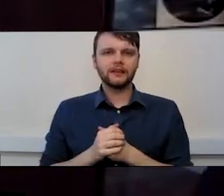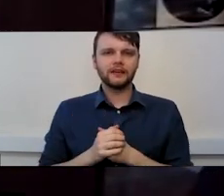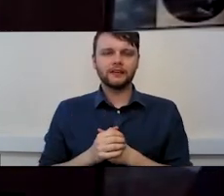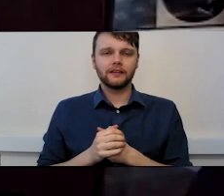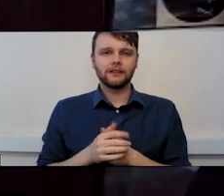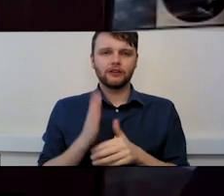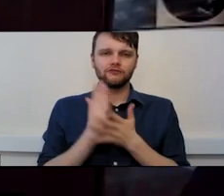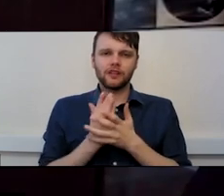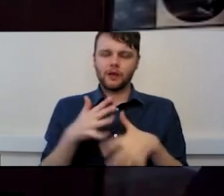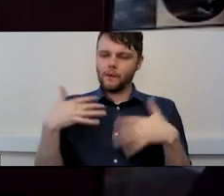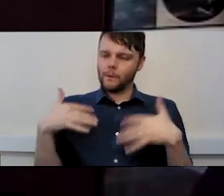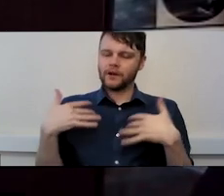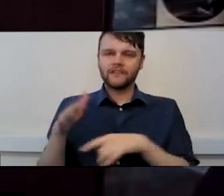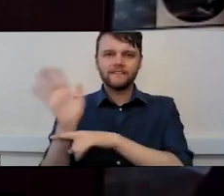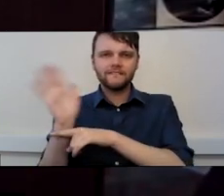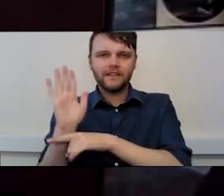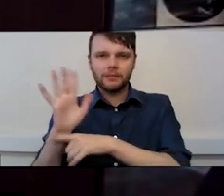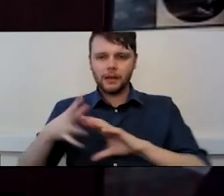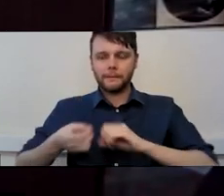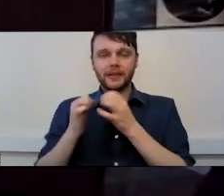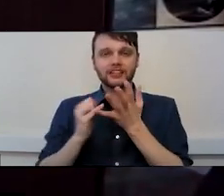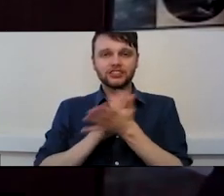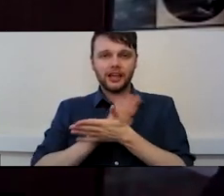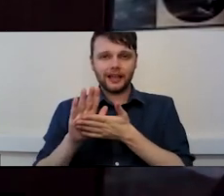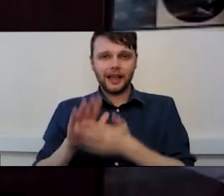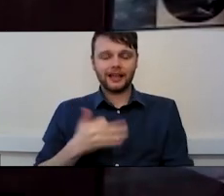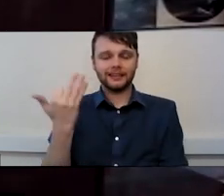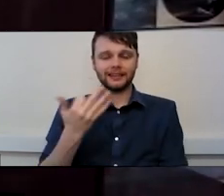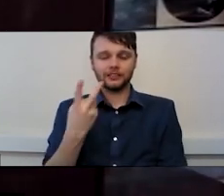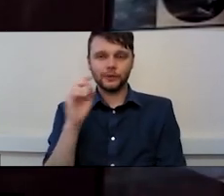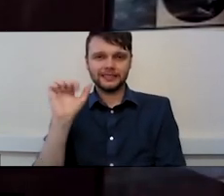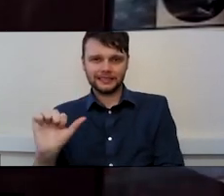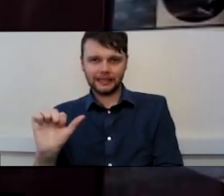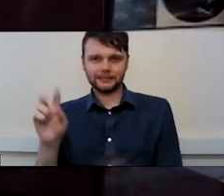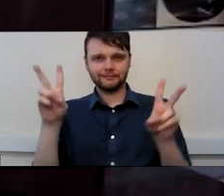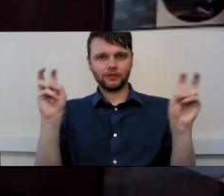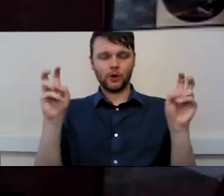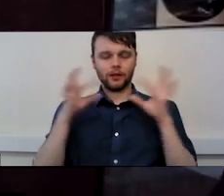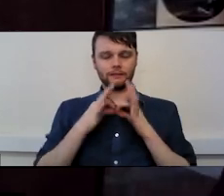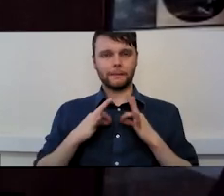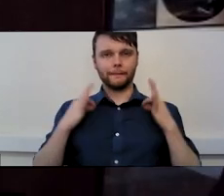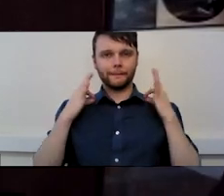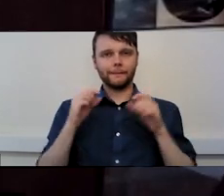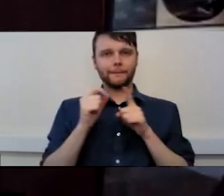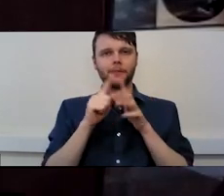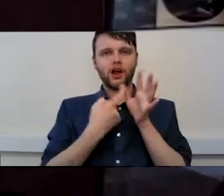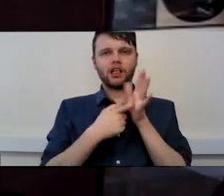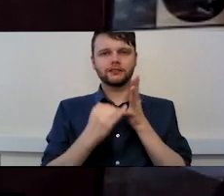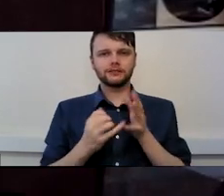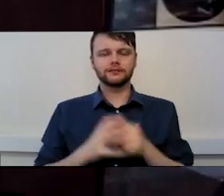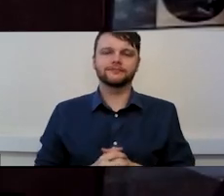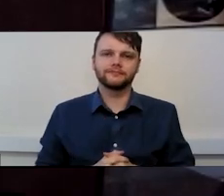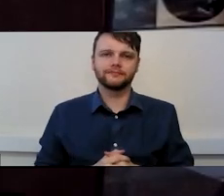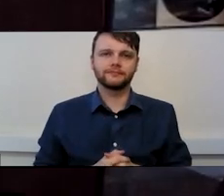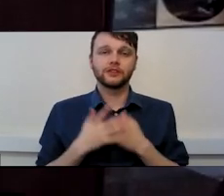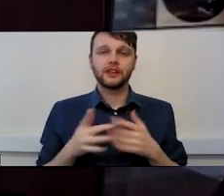really wonderful film made in Shanghai in 1926 called A String of Pearls. And so I'm going to share